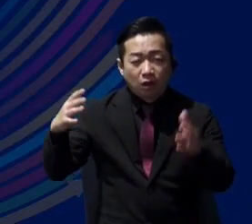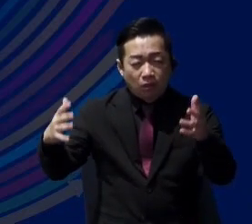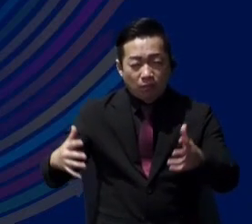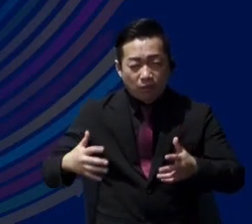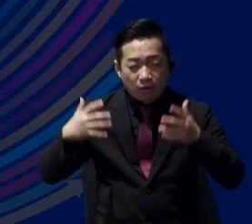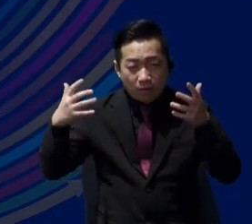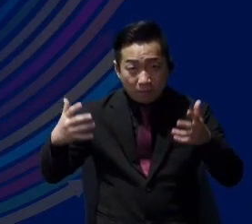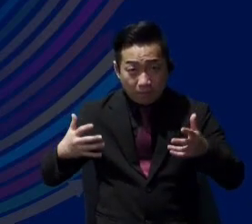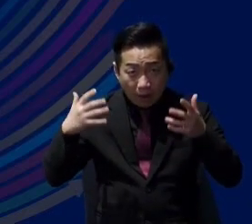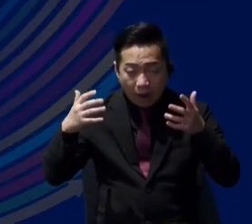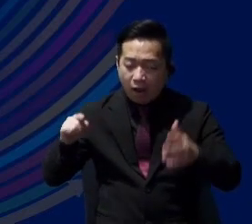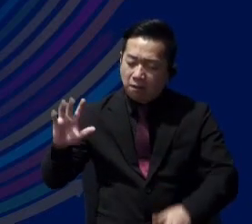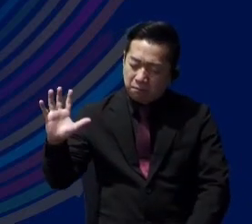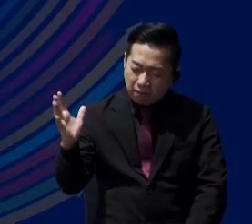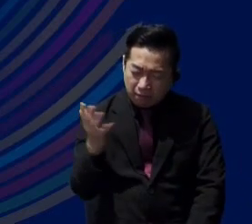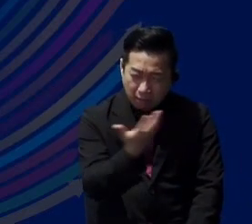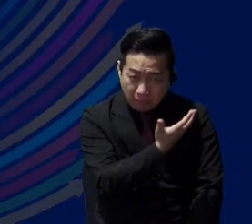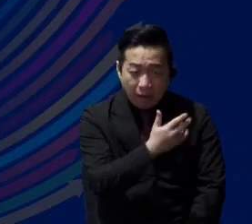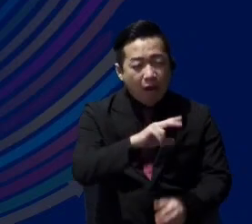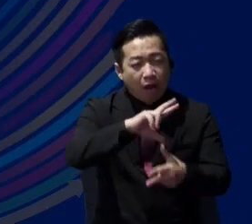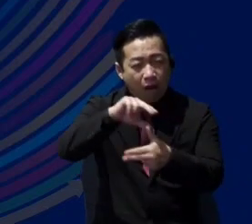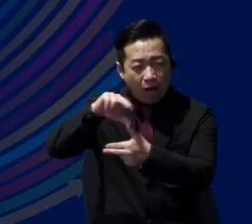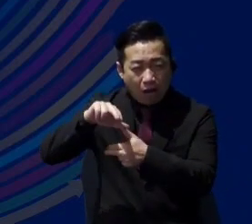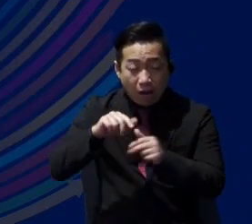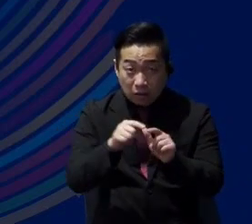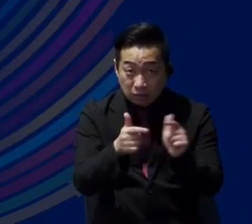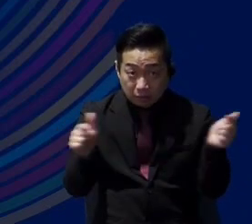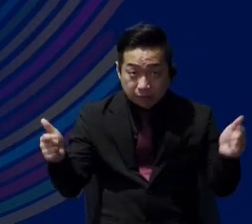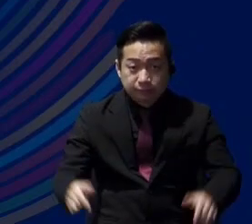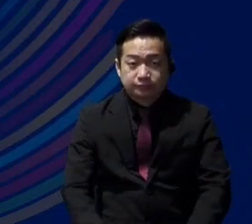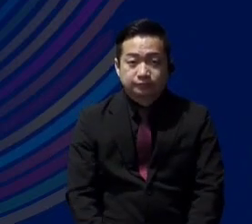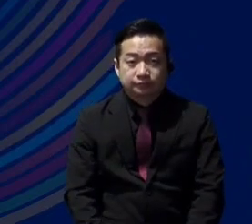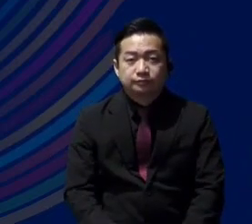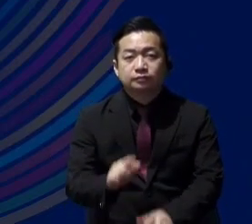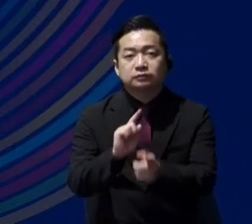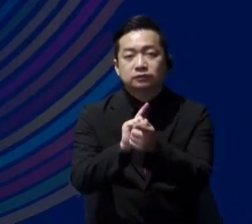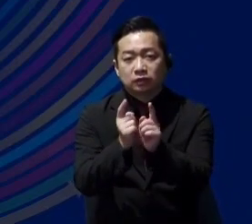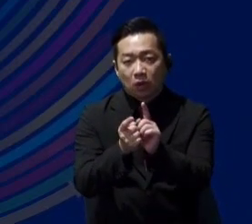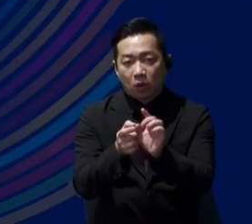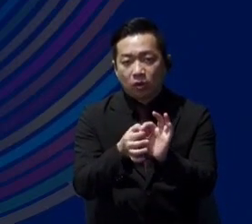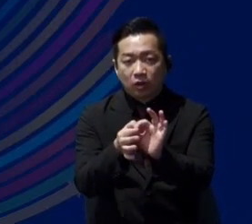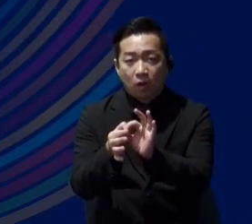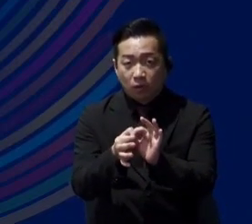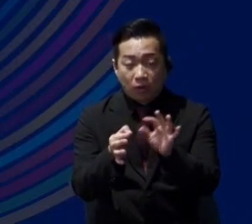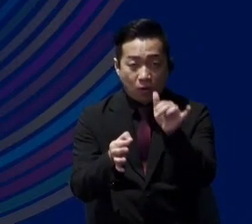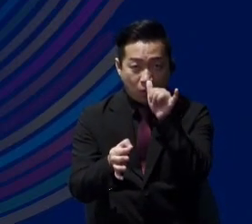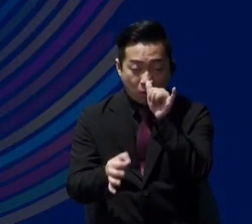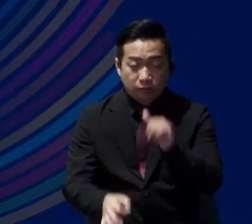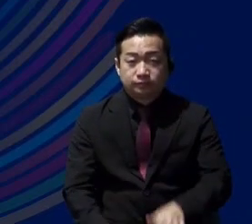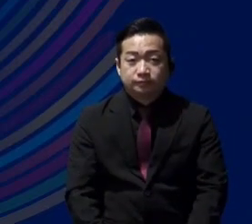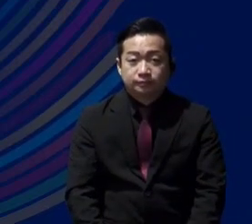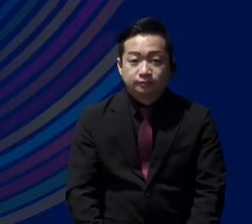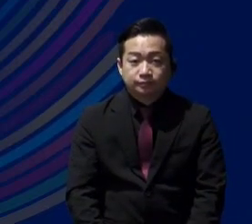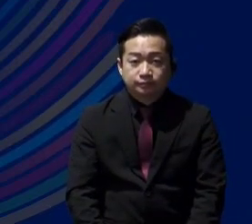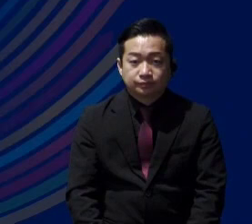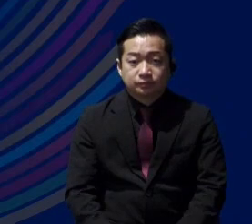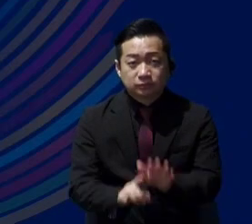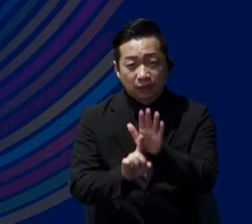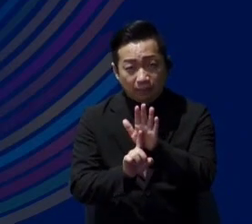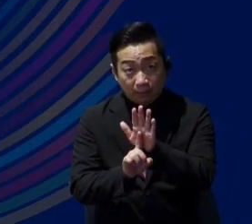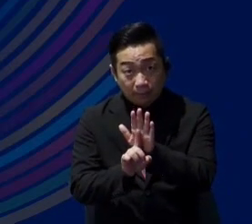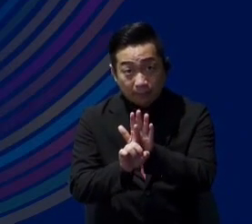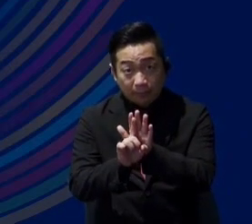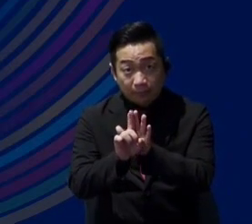particulate matter and pollution, so I won't delve on that. But increased temperature, water scarcity, poor hygiene, so for all these are health